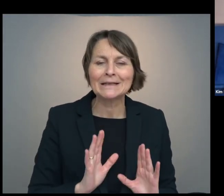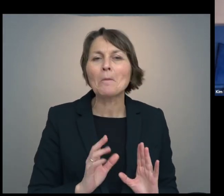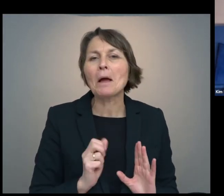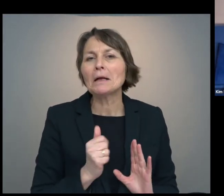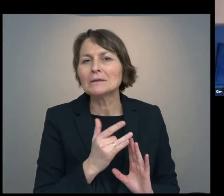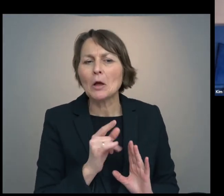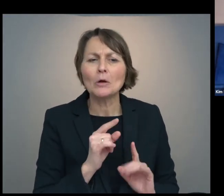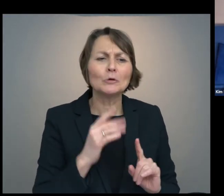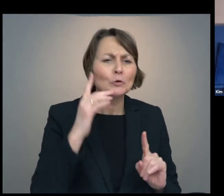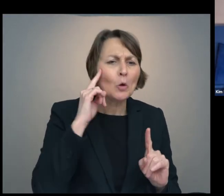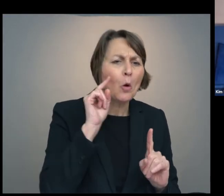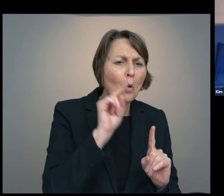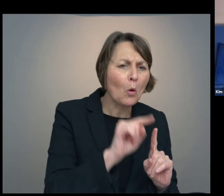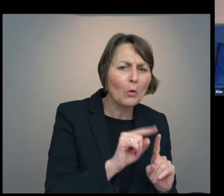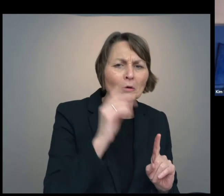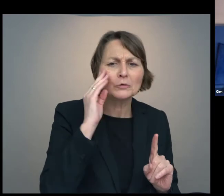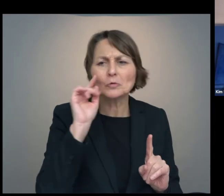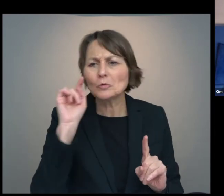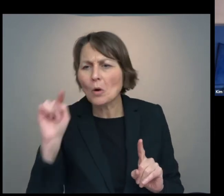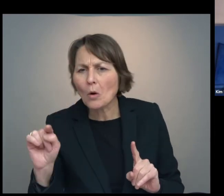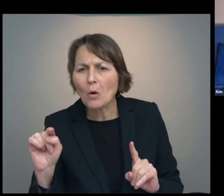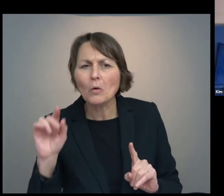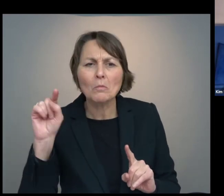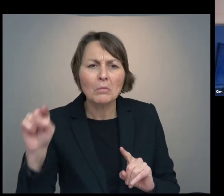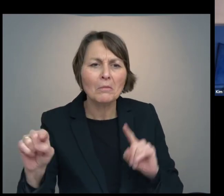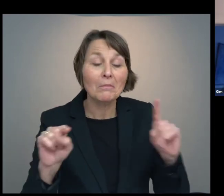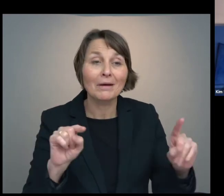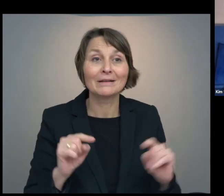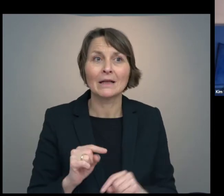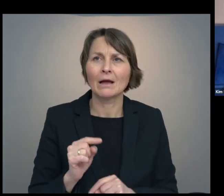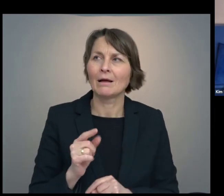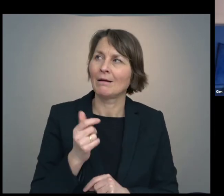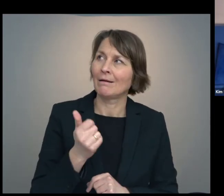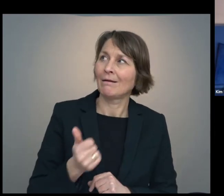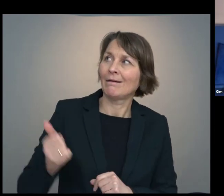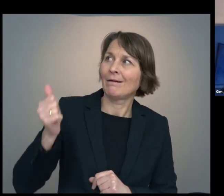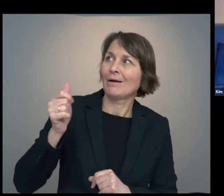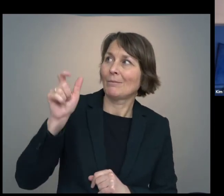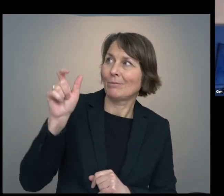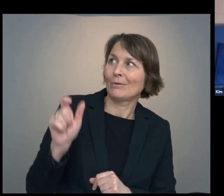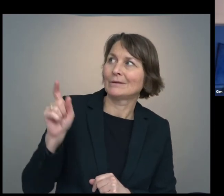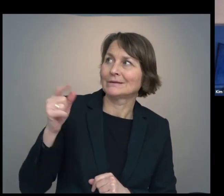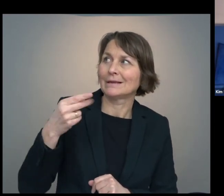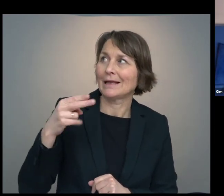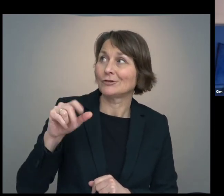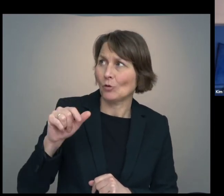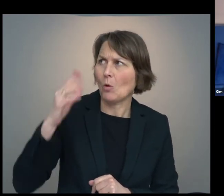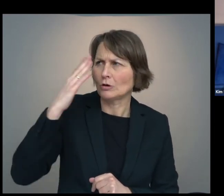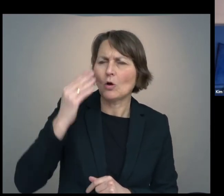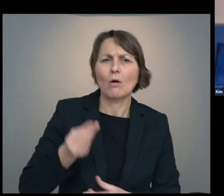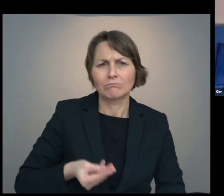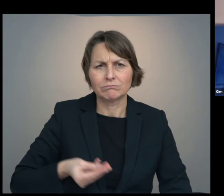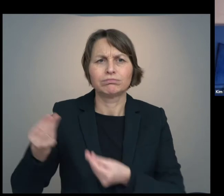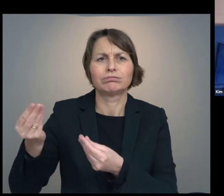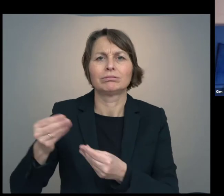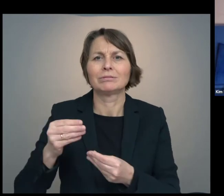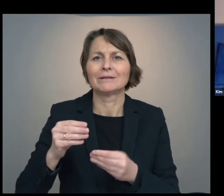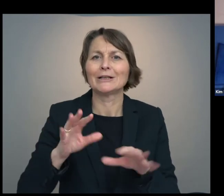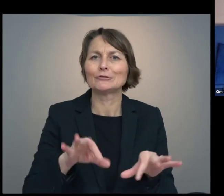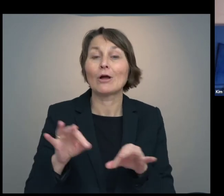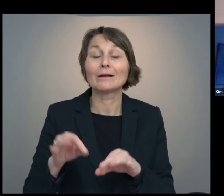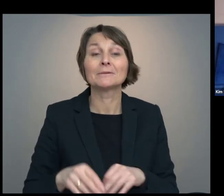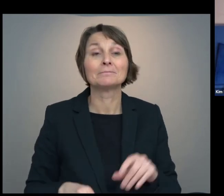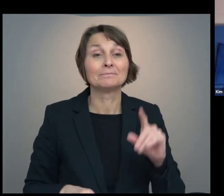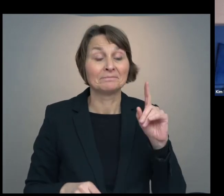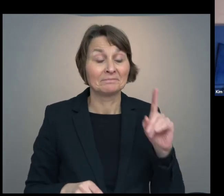just random people who know someone at HQ who gets socks. Or can we tease about that, or is